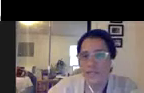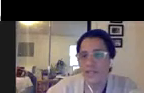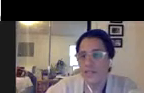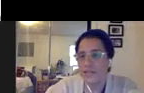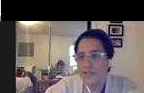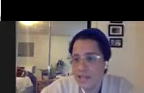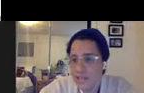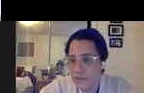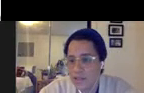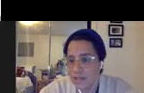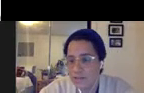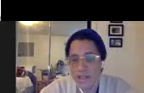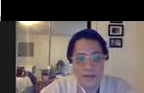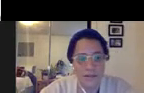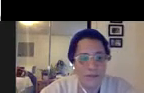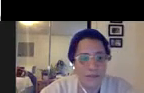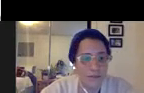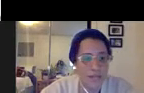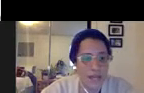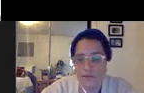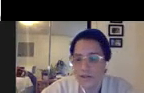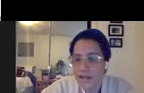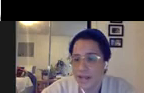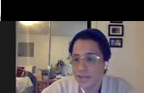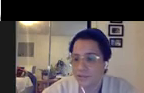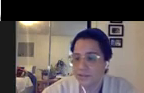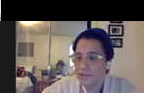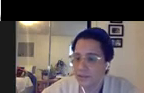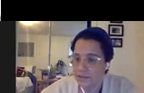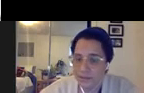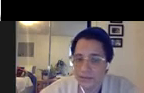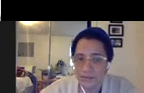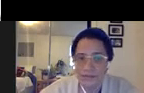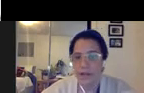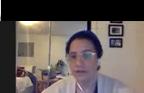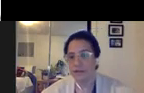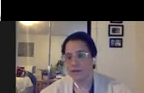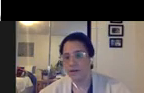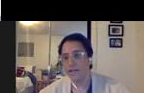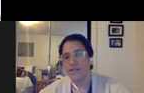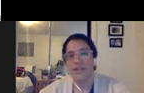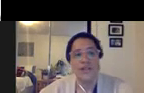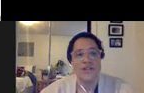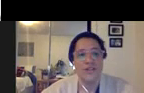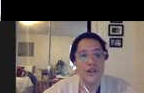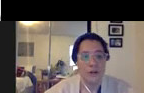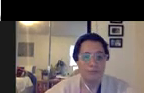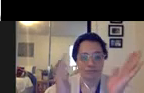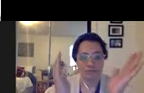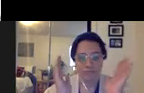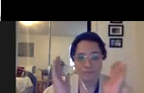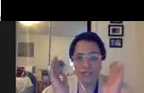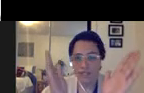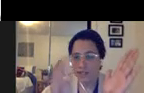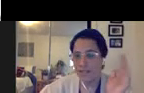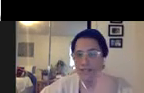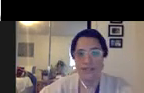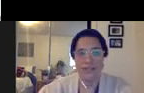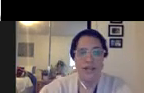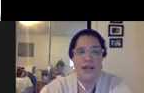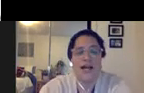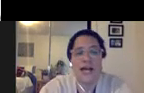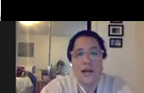Can you see my screen? Anyone can make a verbal yay or nay. Yep. Okay, great. So